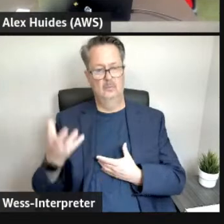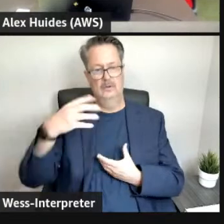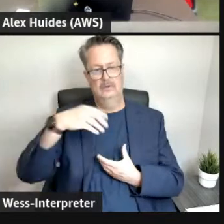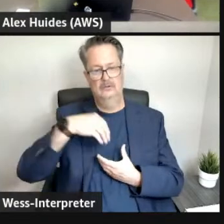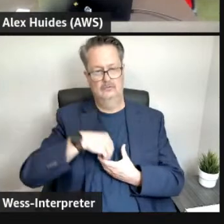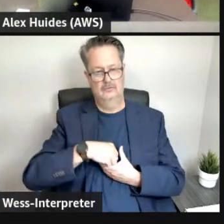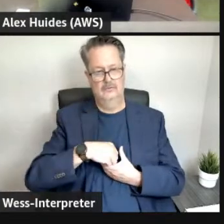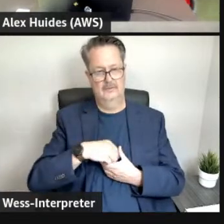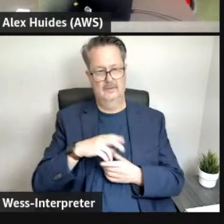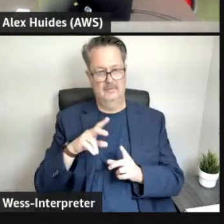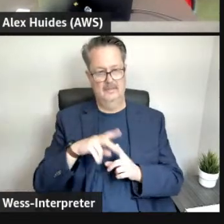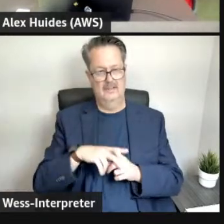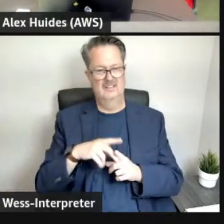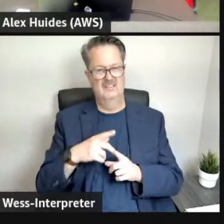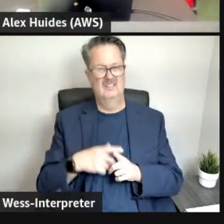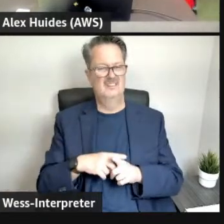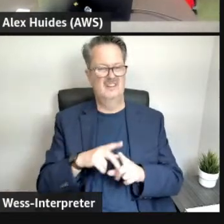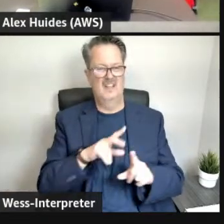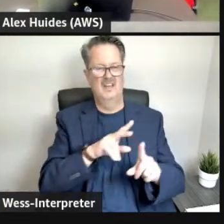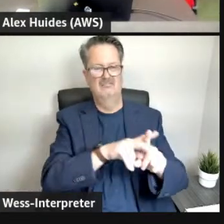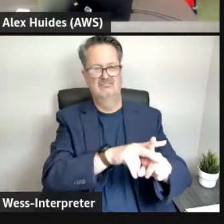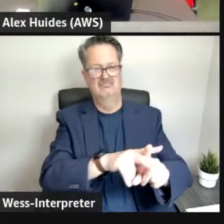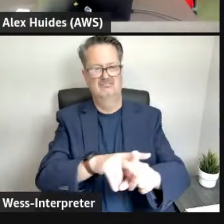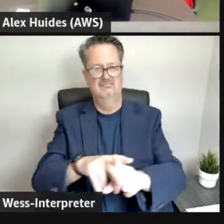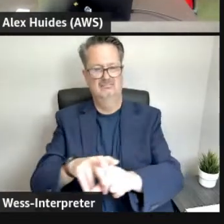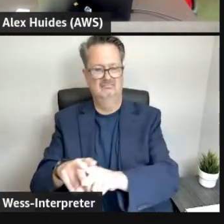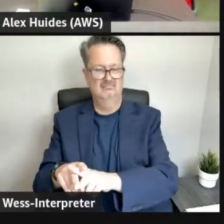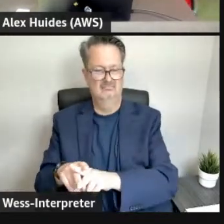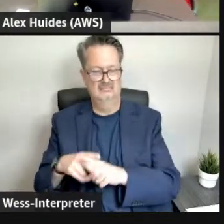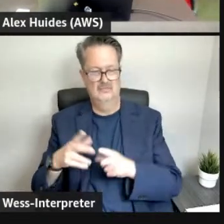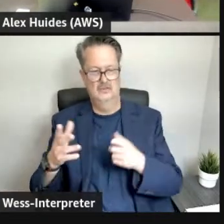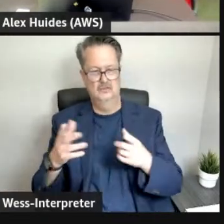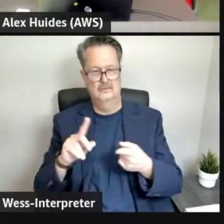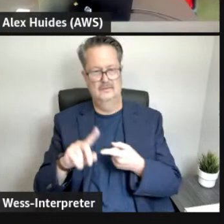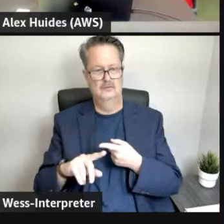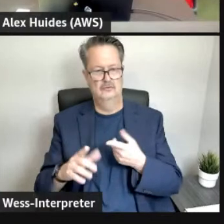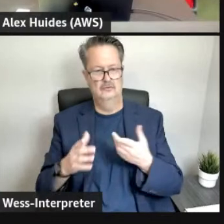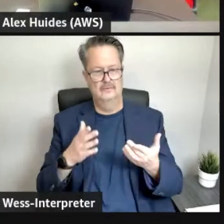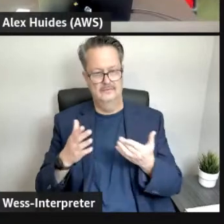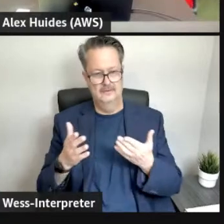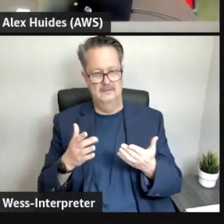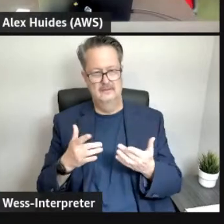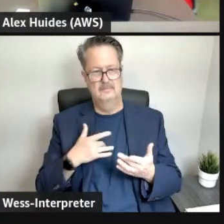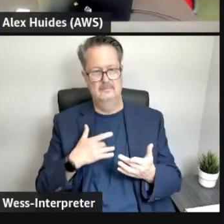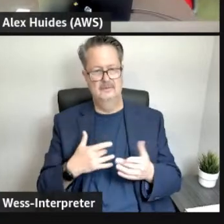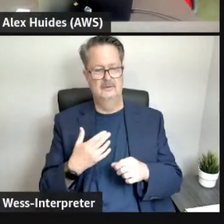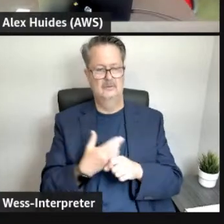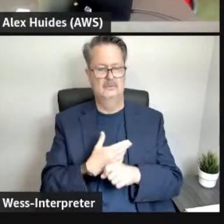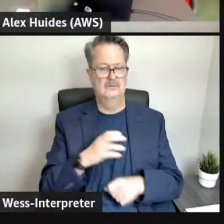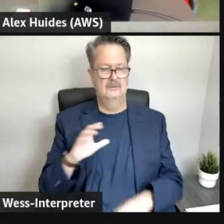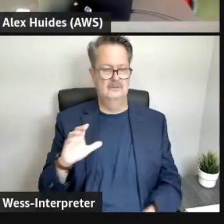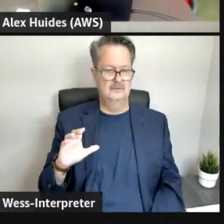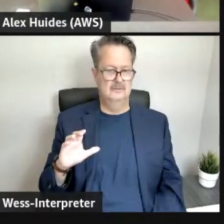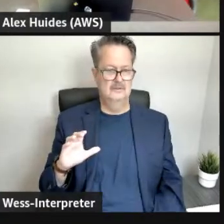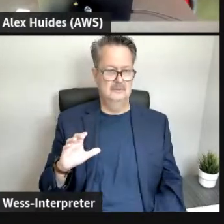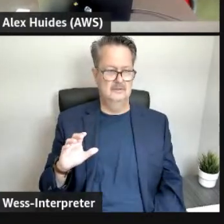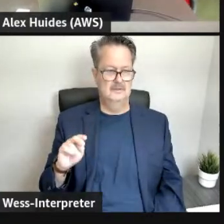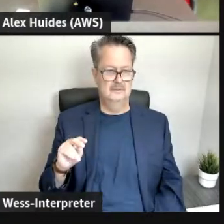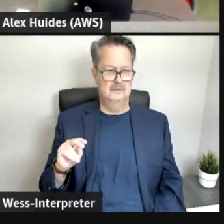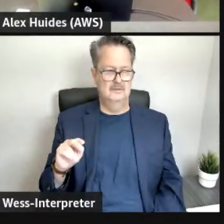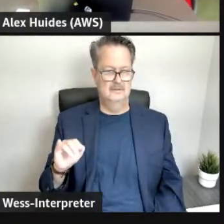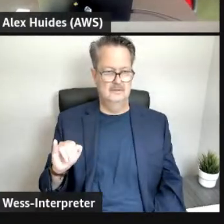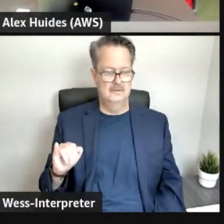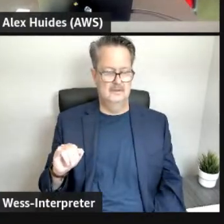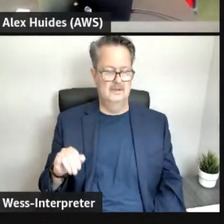become service-to-service communication patterns. These are usually dealt with within the CNI, kube proxy,